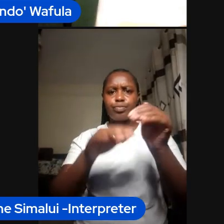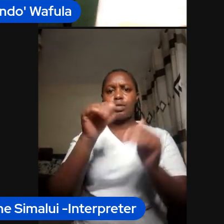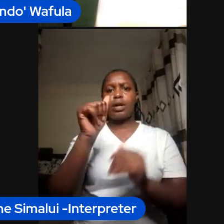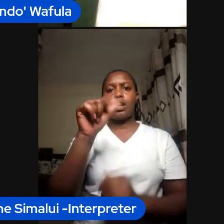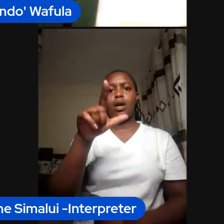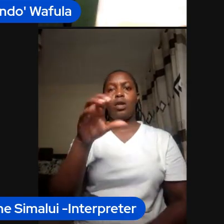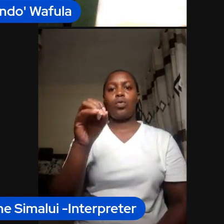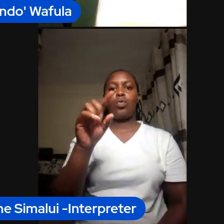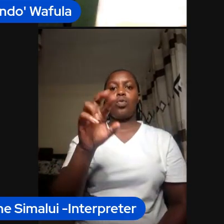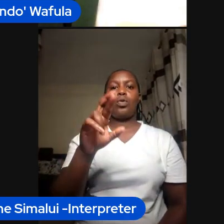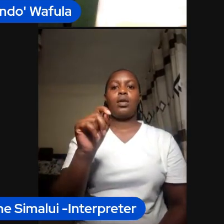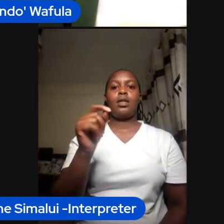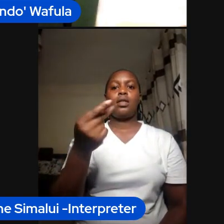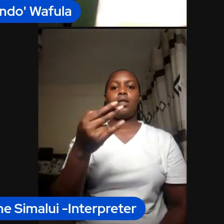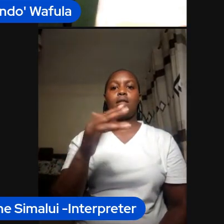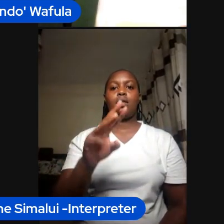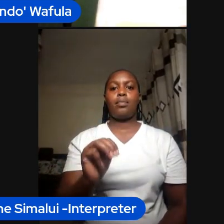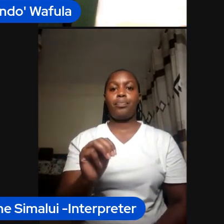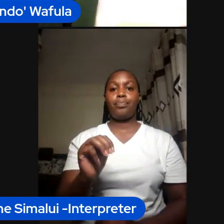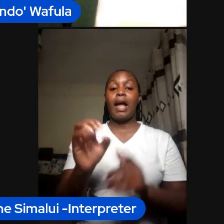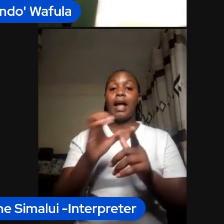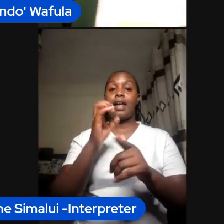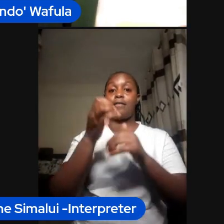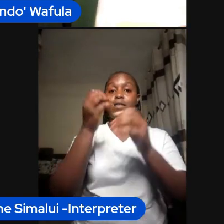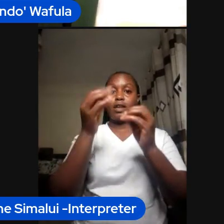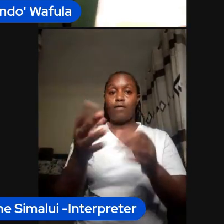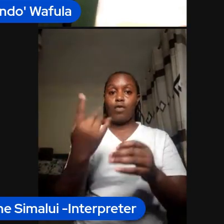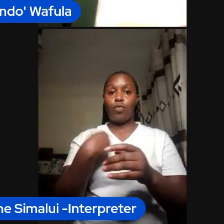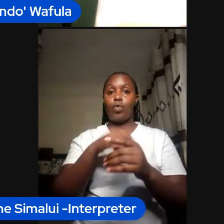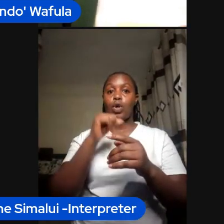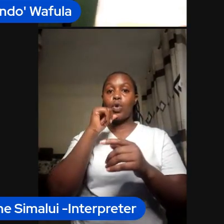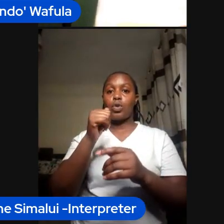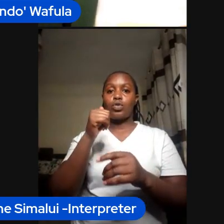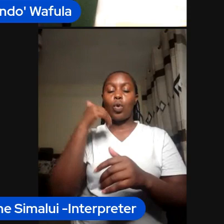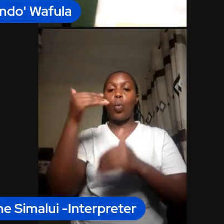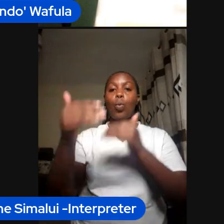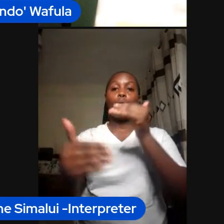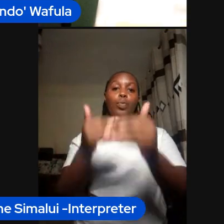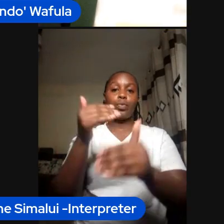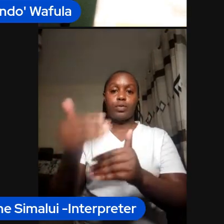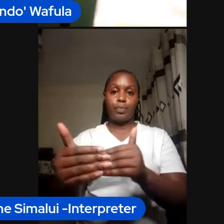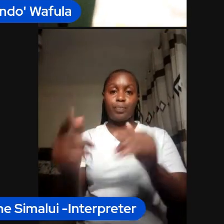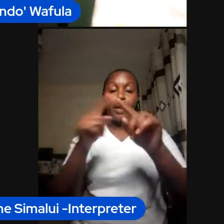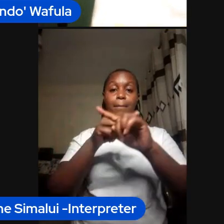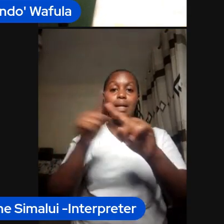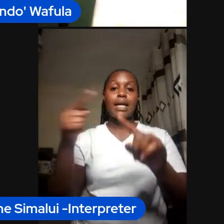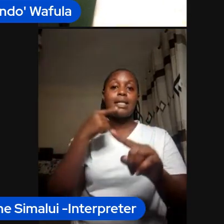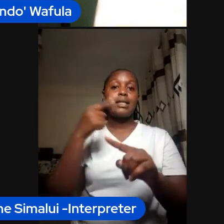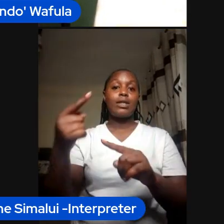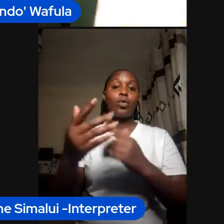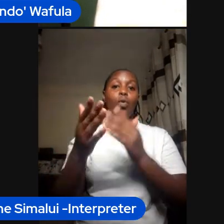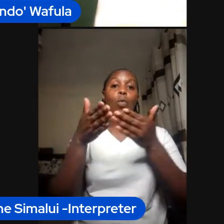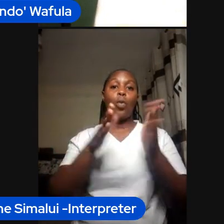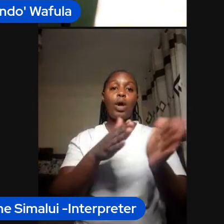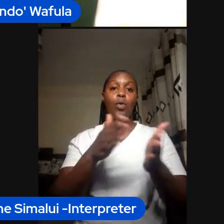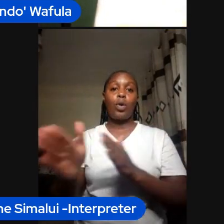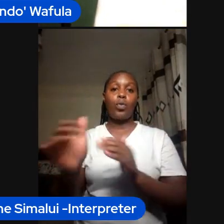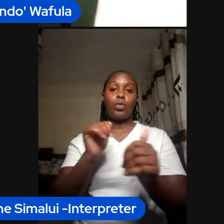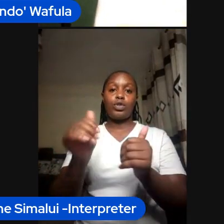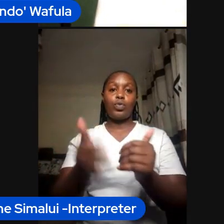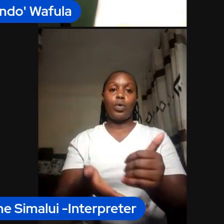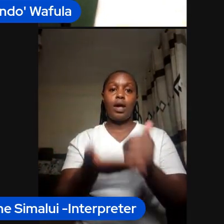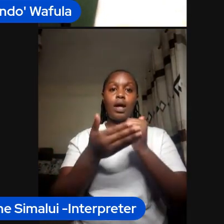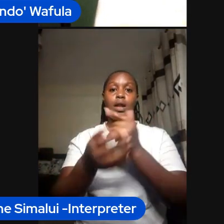content. But I will give you some of the ways I think that can help you right now. And I think this will help you